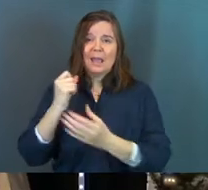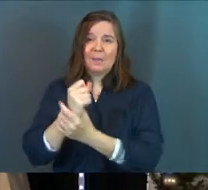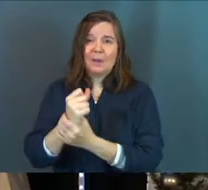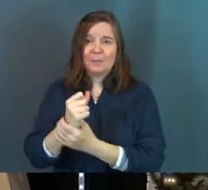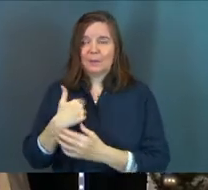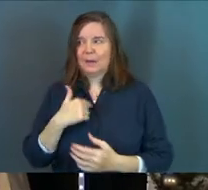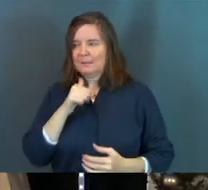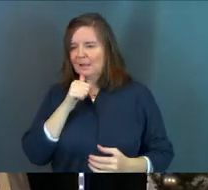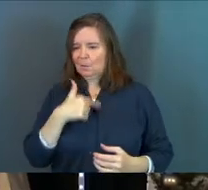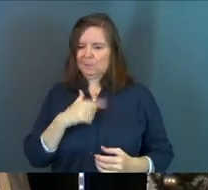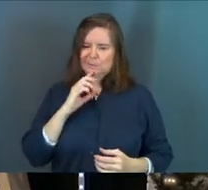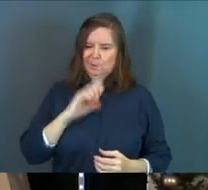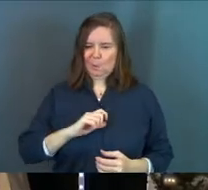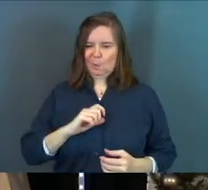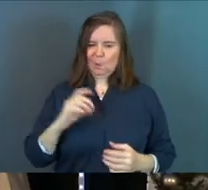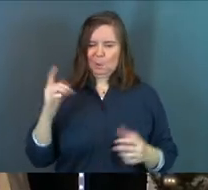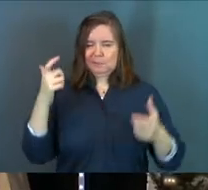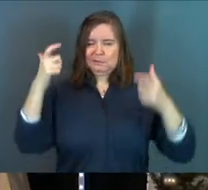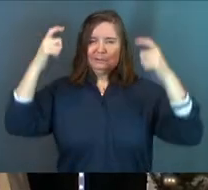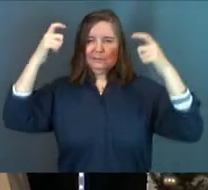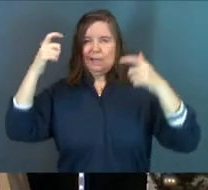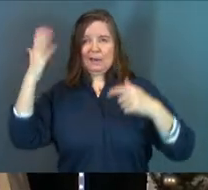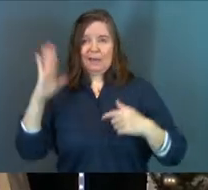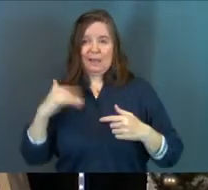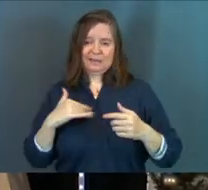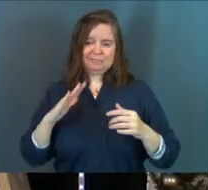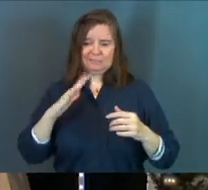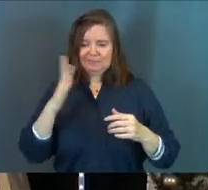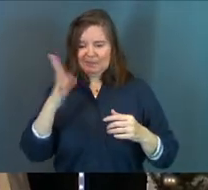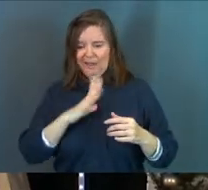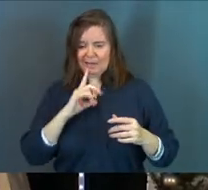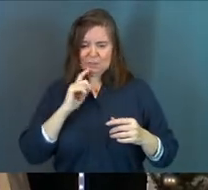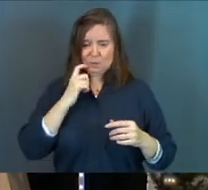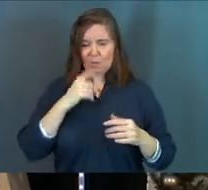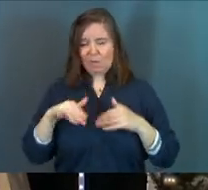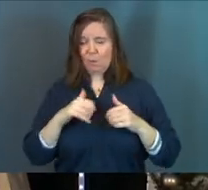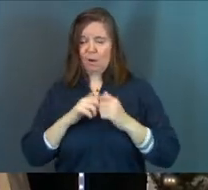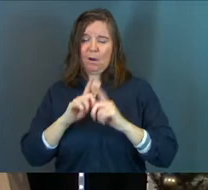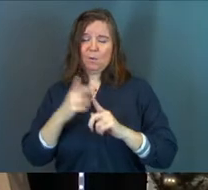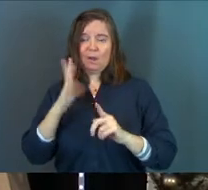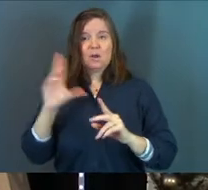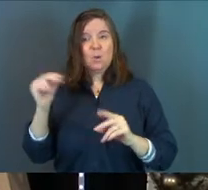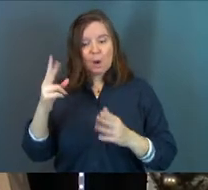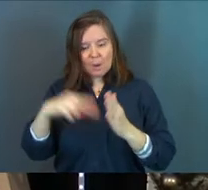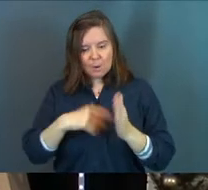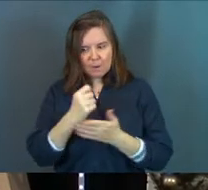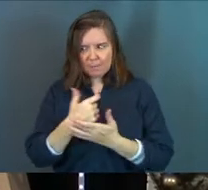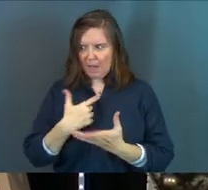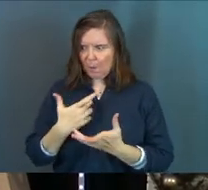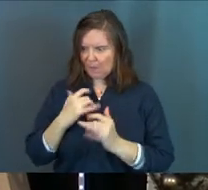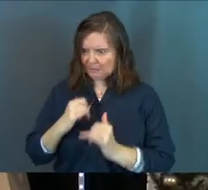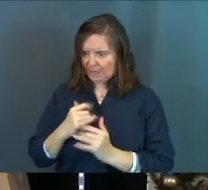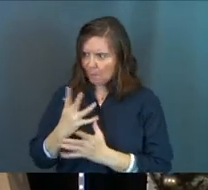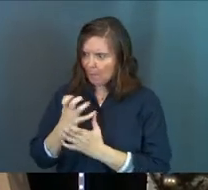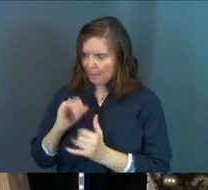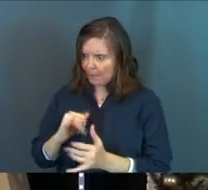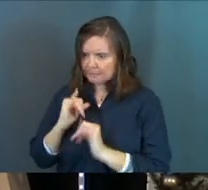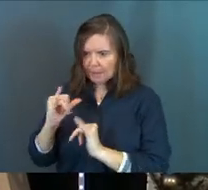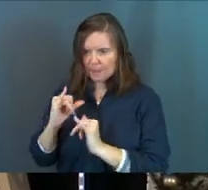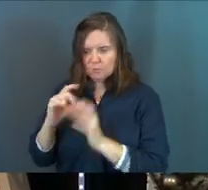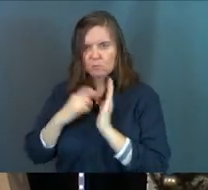and I'm not like, he's some old saint guy, and isn't it cool that he walks with God like that? No, I read Abraham, and I'm like, I want to walk with God like